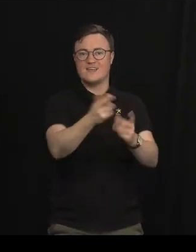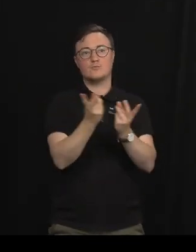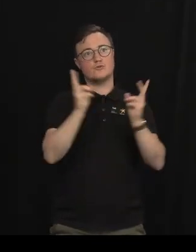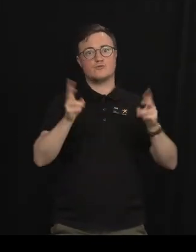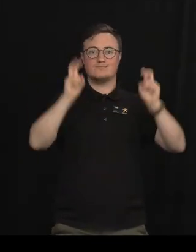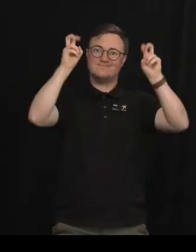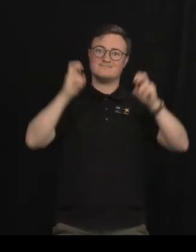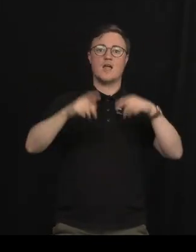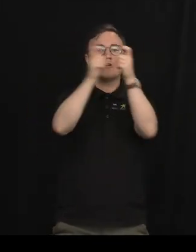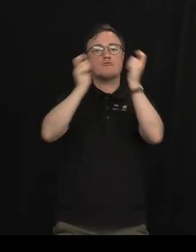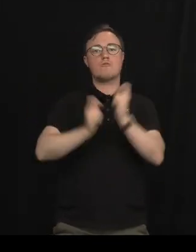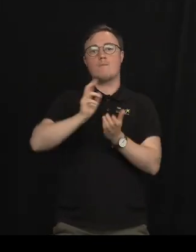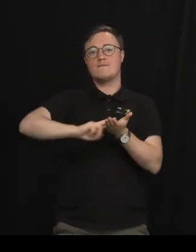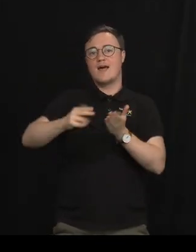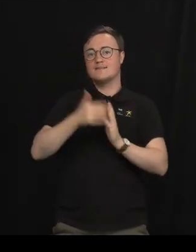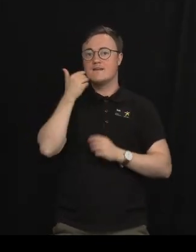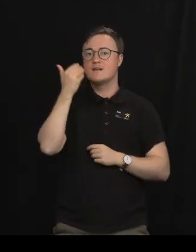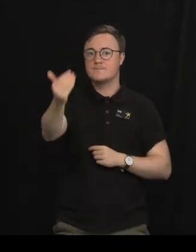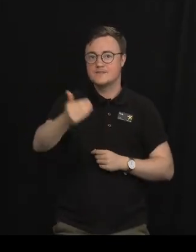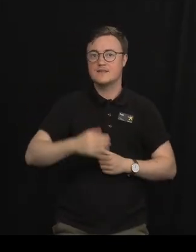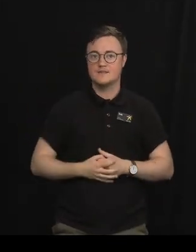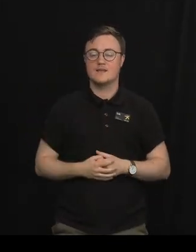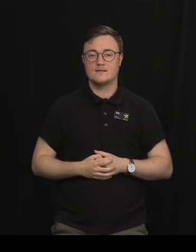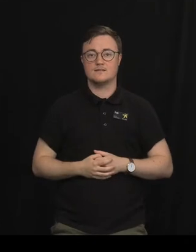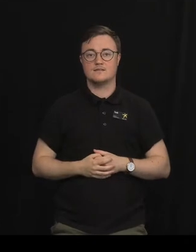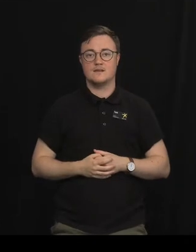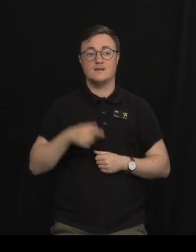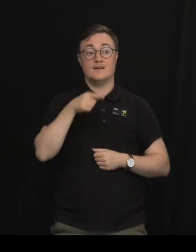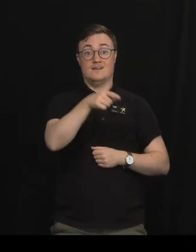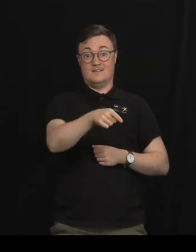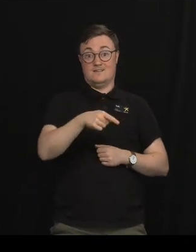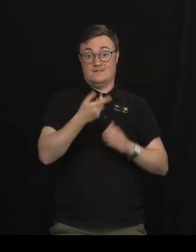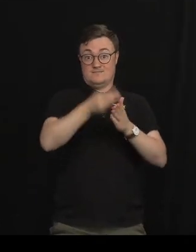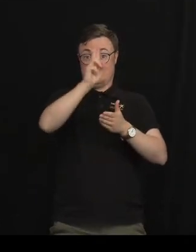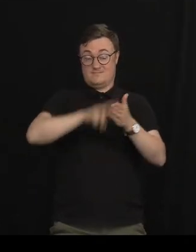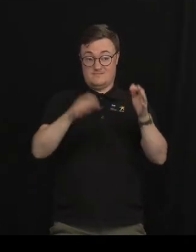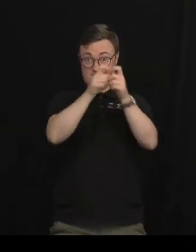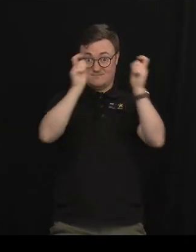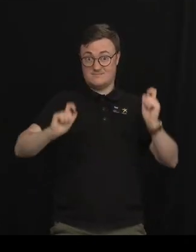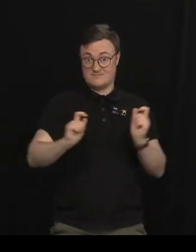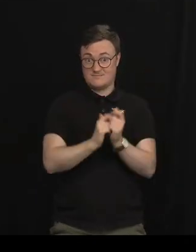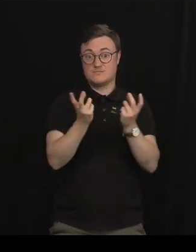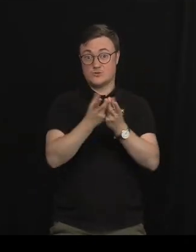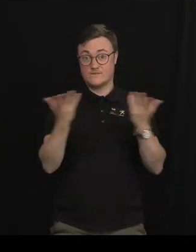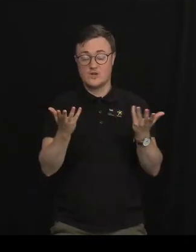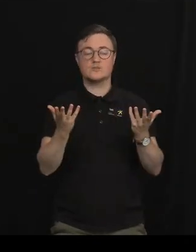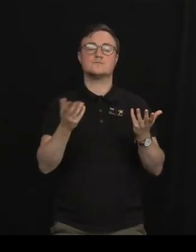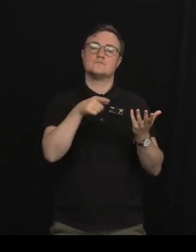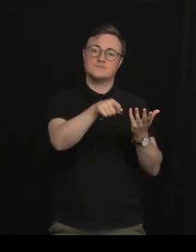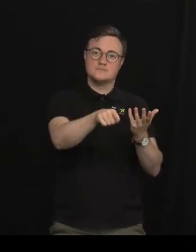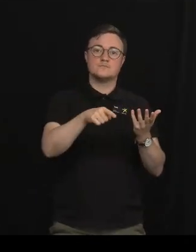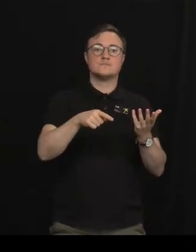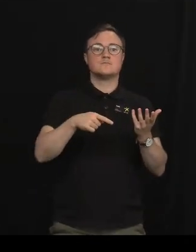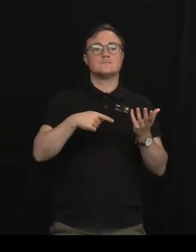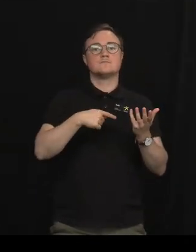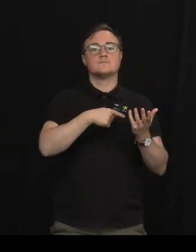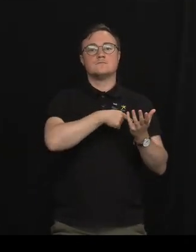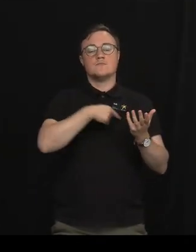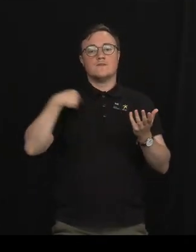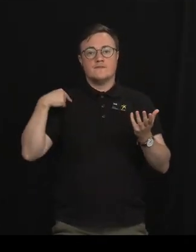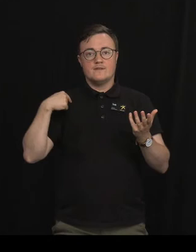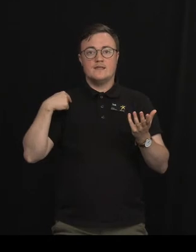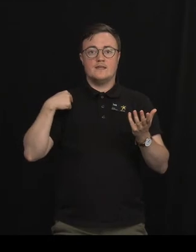of framework for the future. And a convention, a treaty works in the way that you have an opt-in, so you need